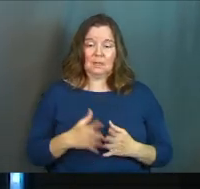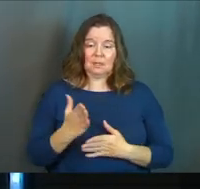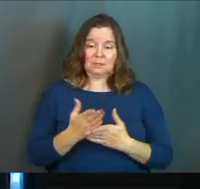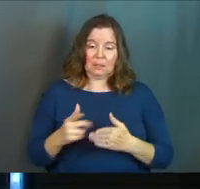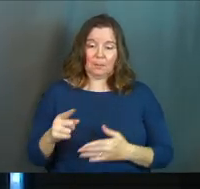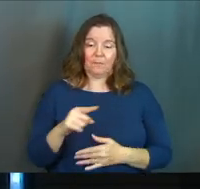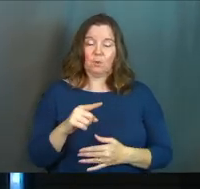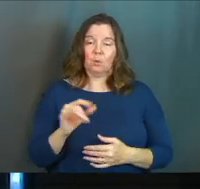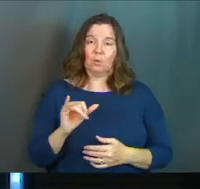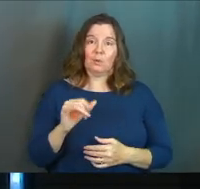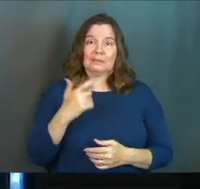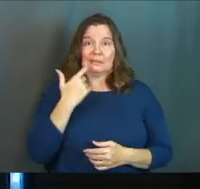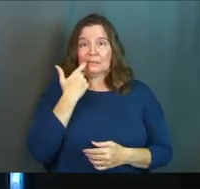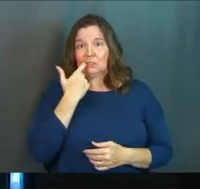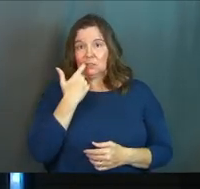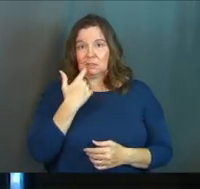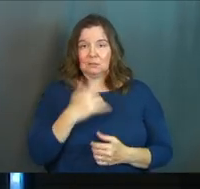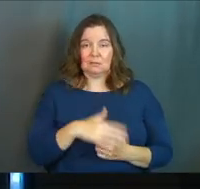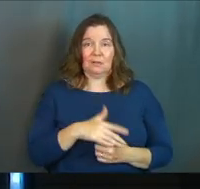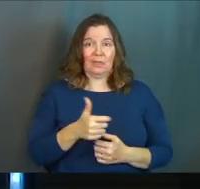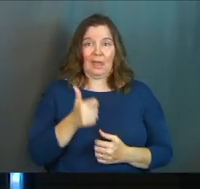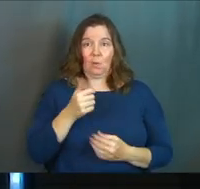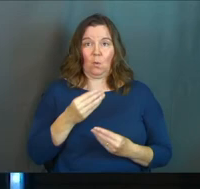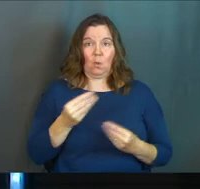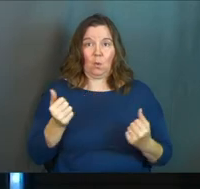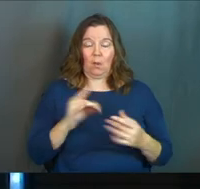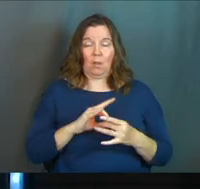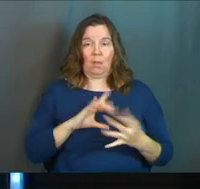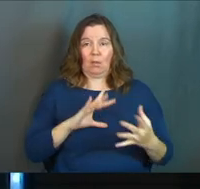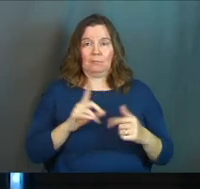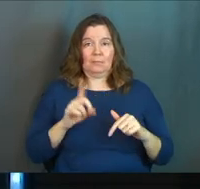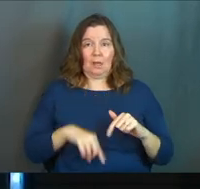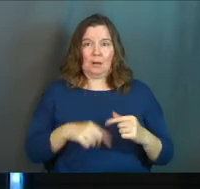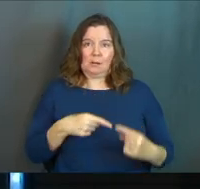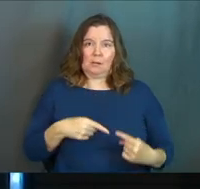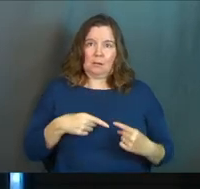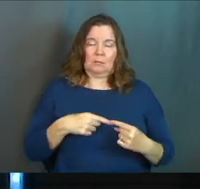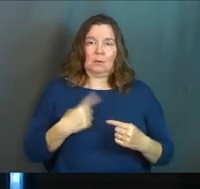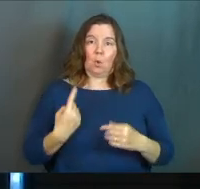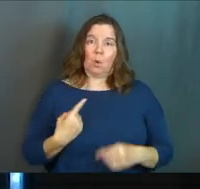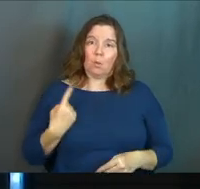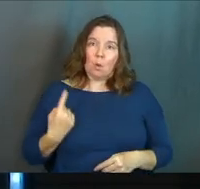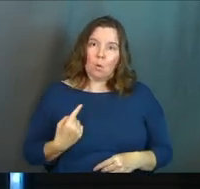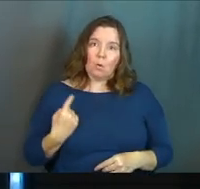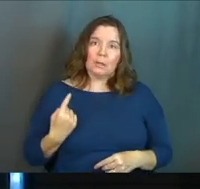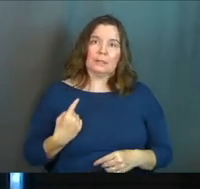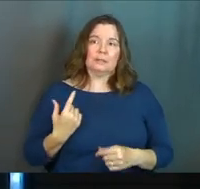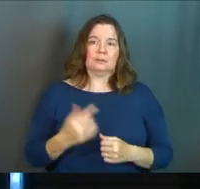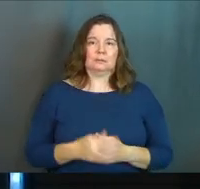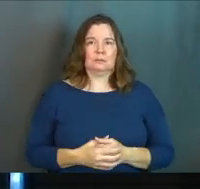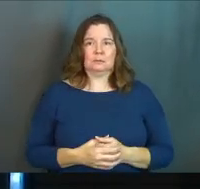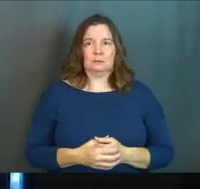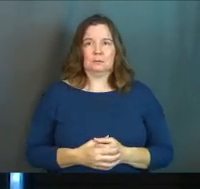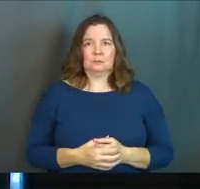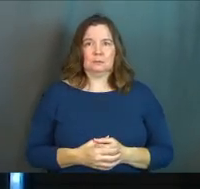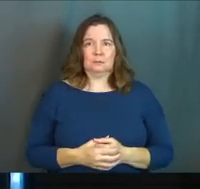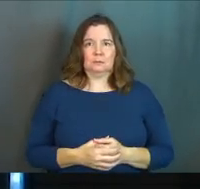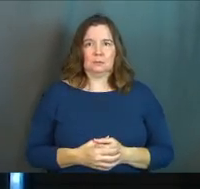Some of you, it's addiction that won't go away. It's loneliness.